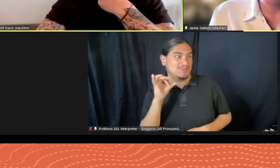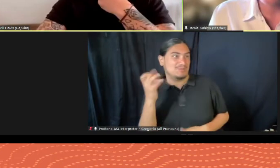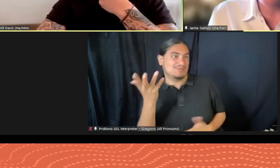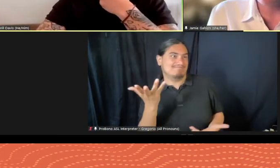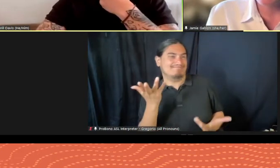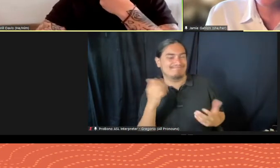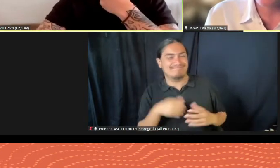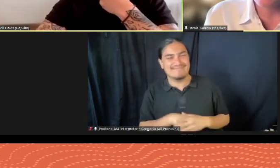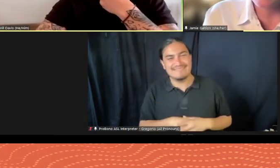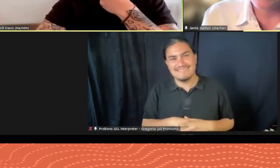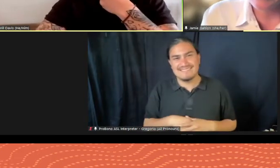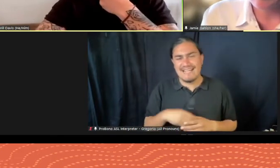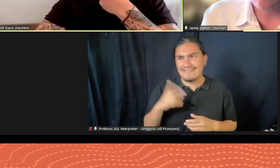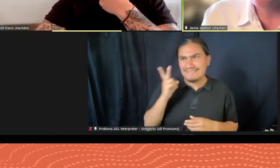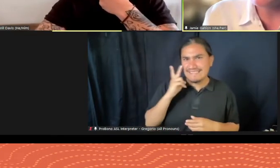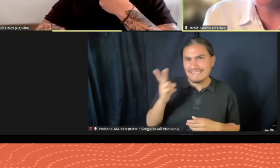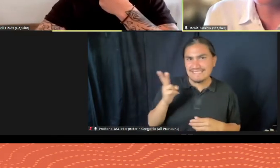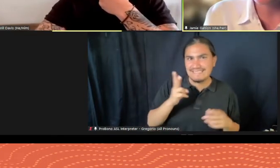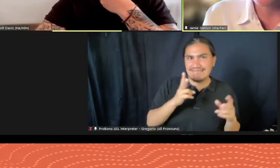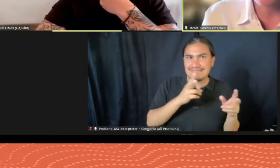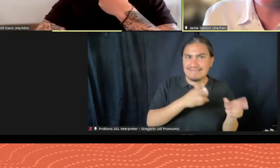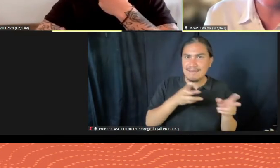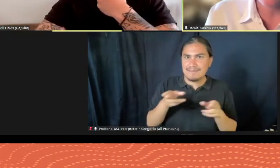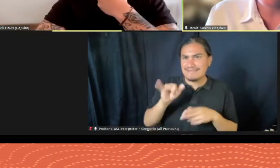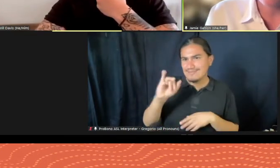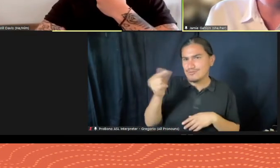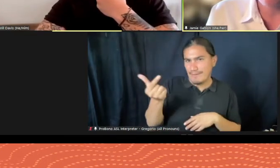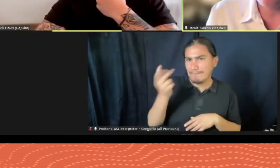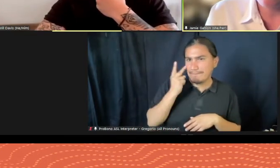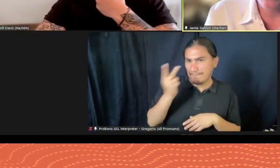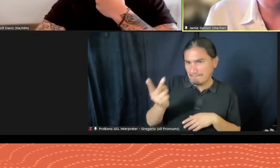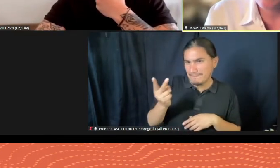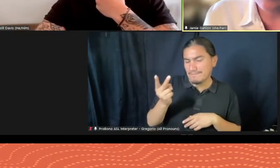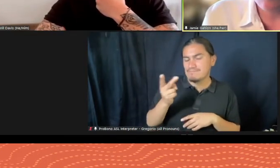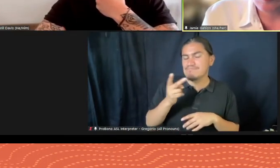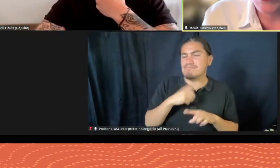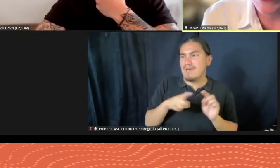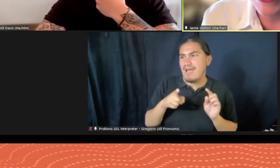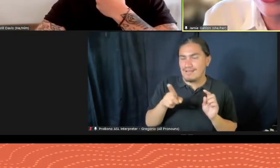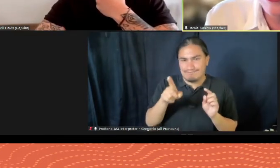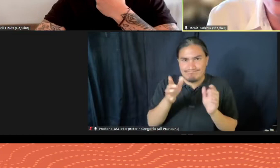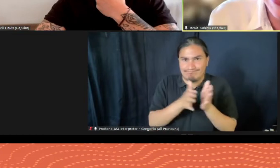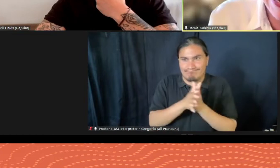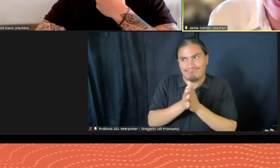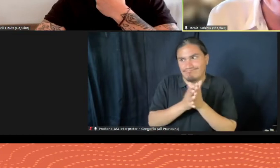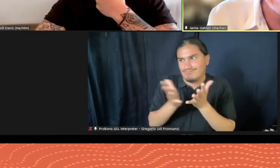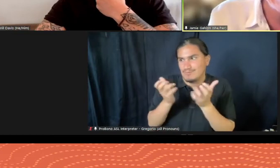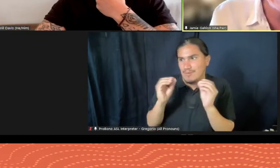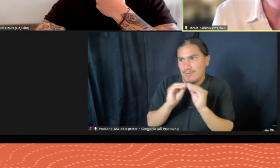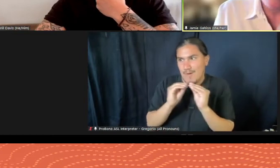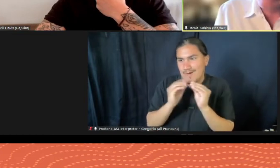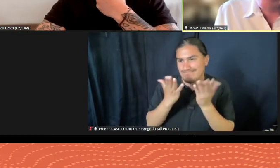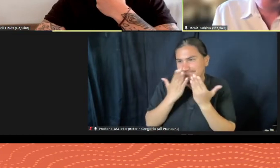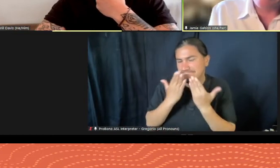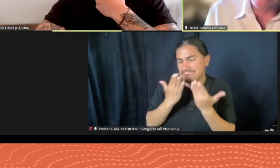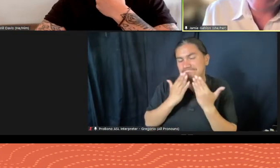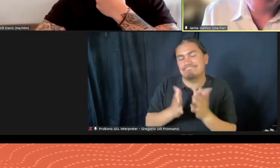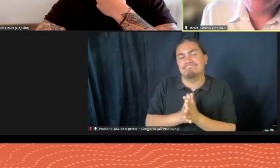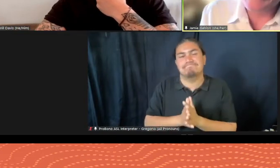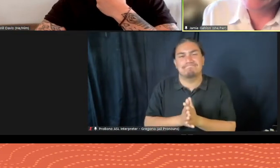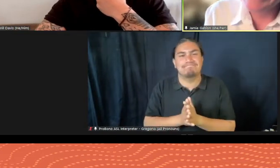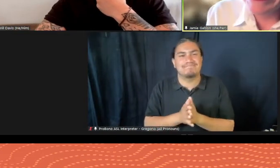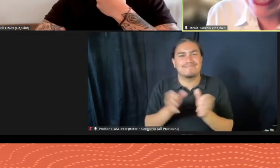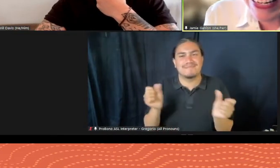I've seen snippets on Instagram, but I am ready for more. So thank you.